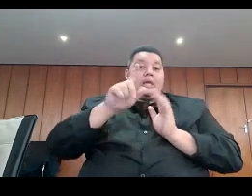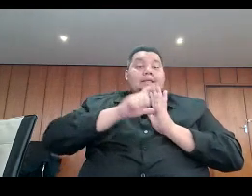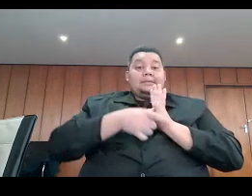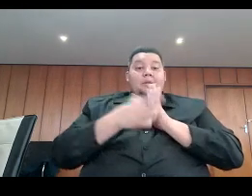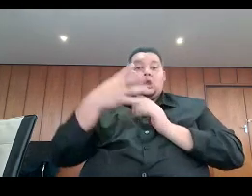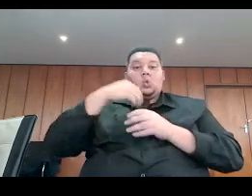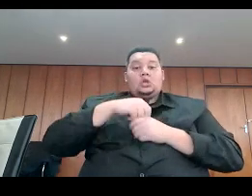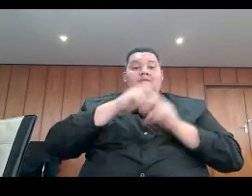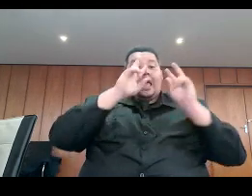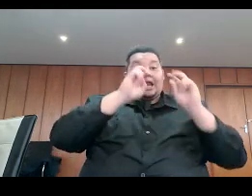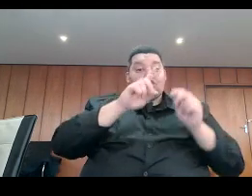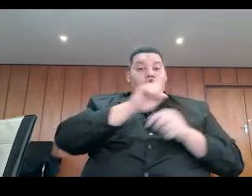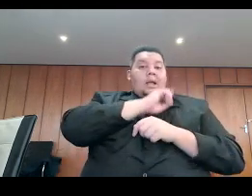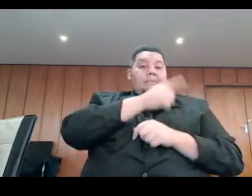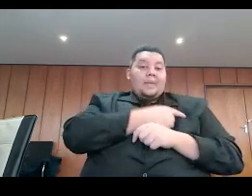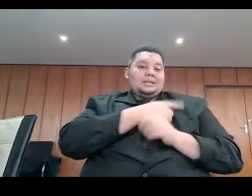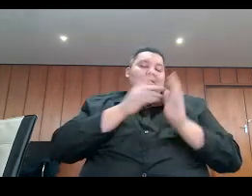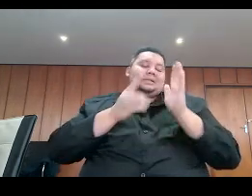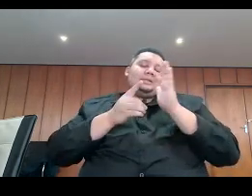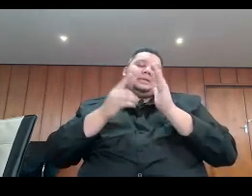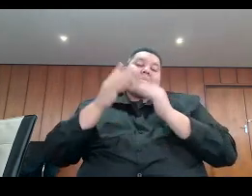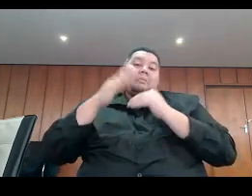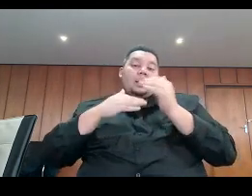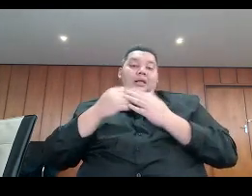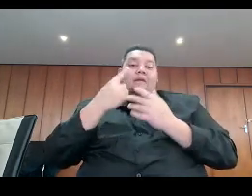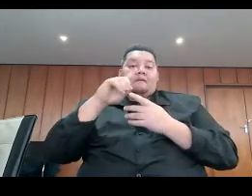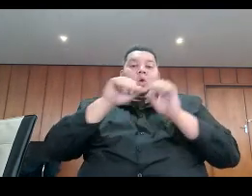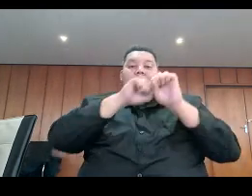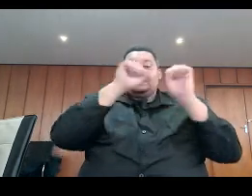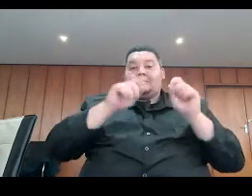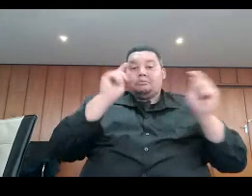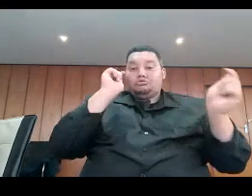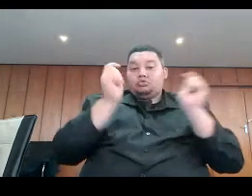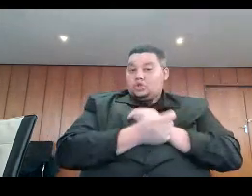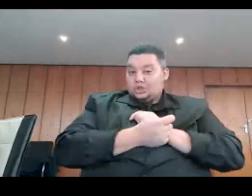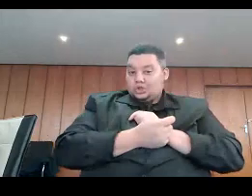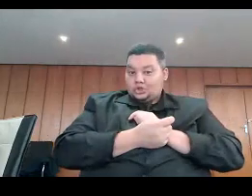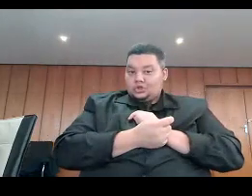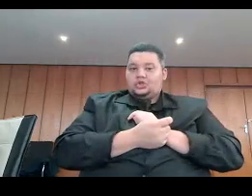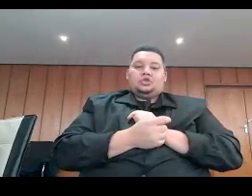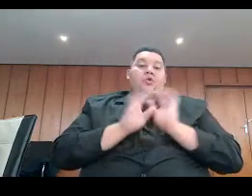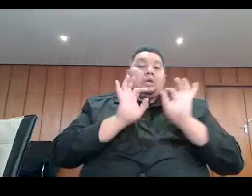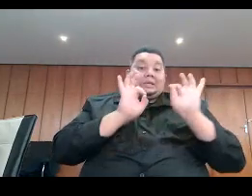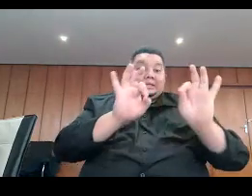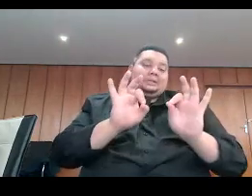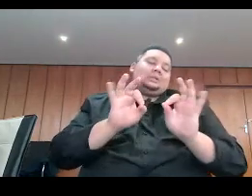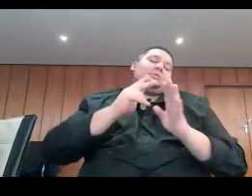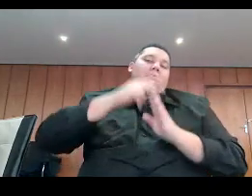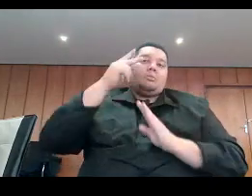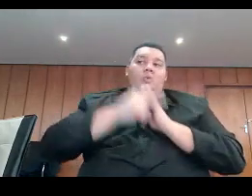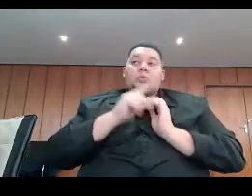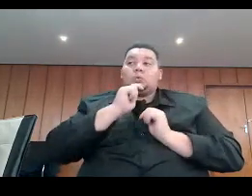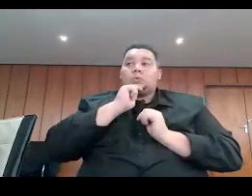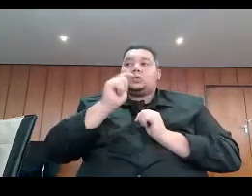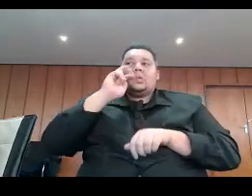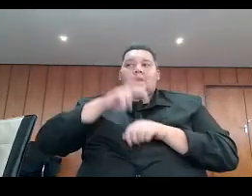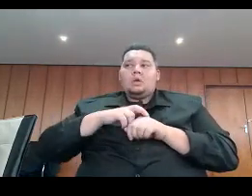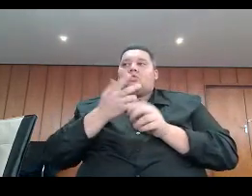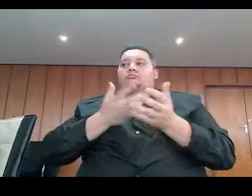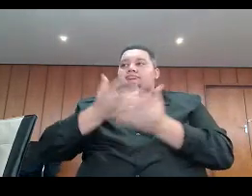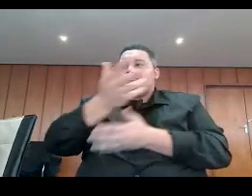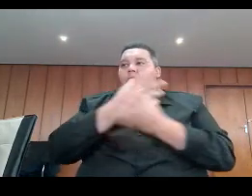Research Capacity Development, or going for systemic change. And this project is really to interact